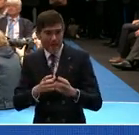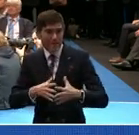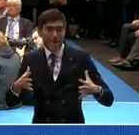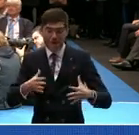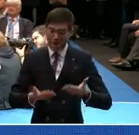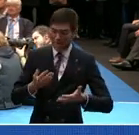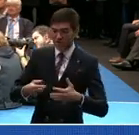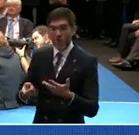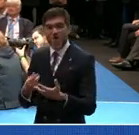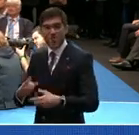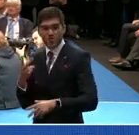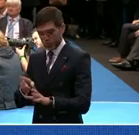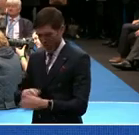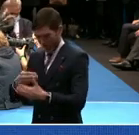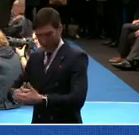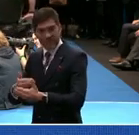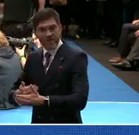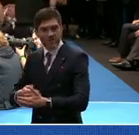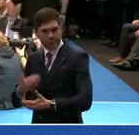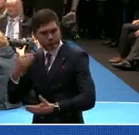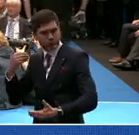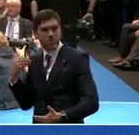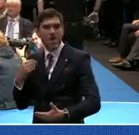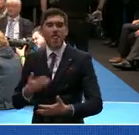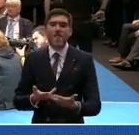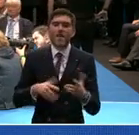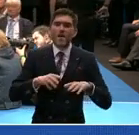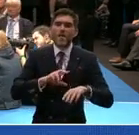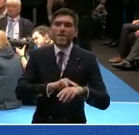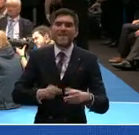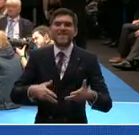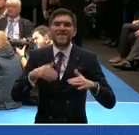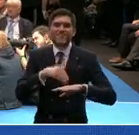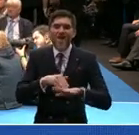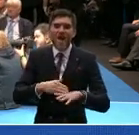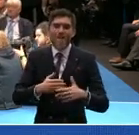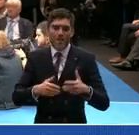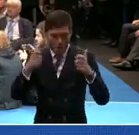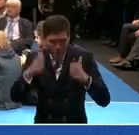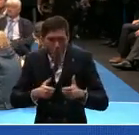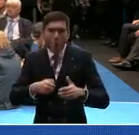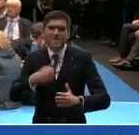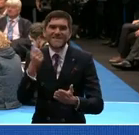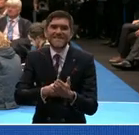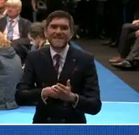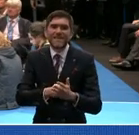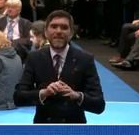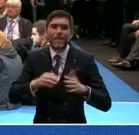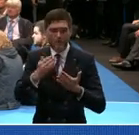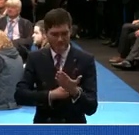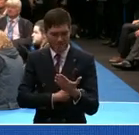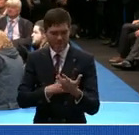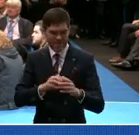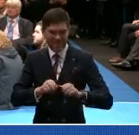period. The Police, Crime, Sentencing and Courts Bill extends whole life orders to child murderers and